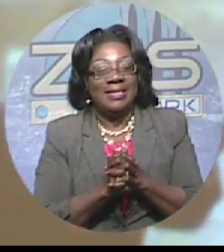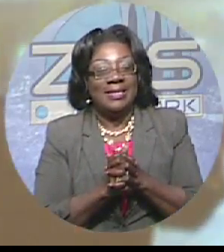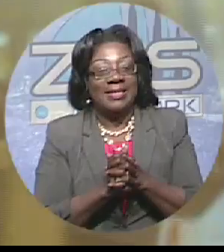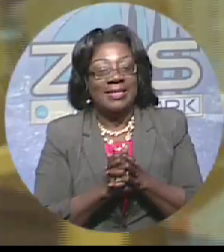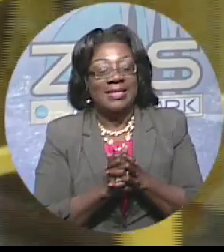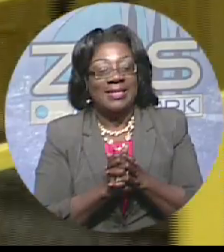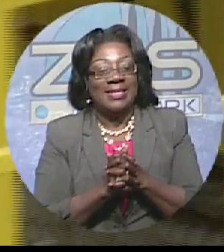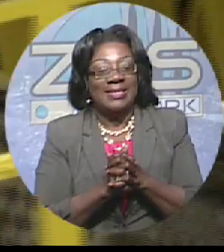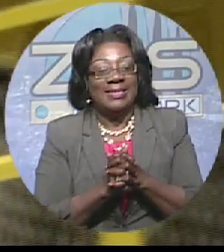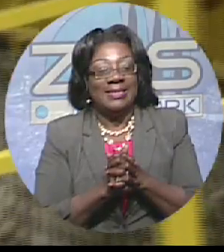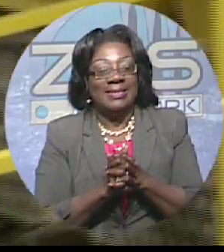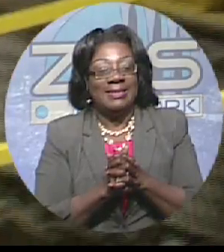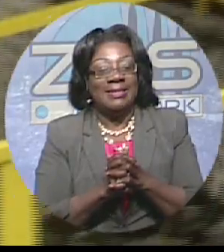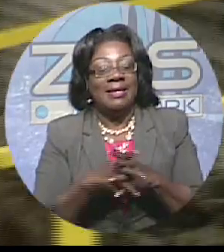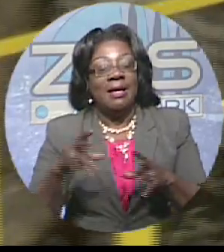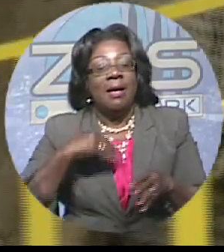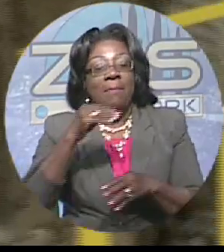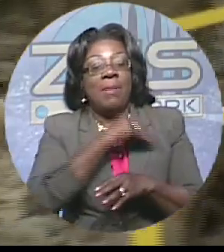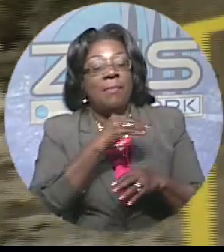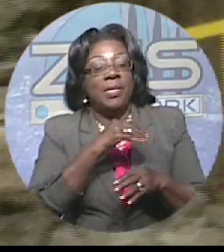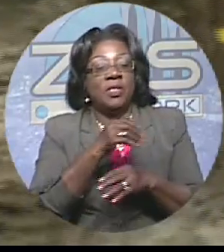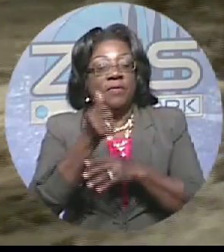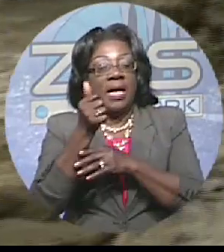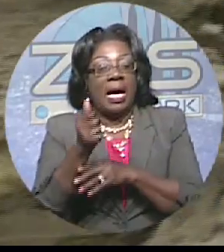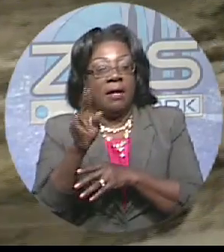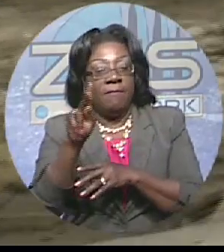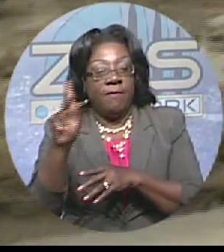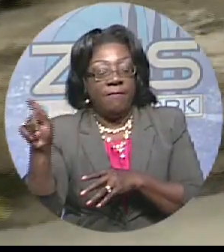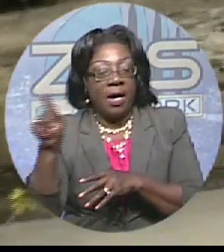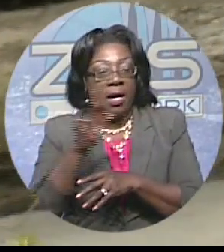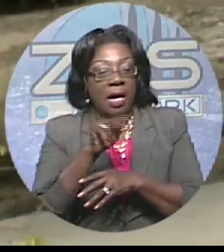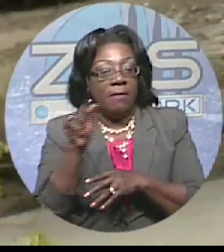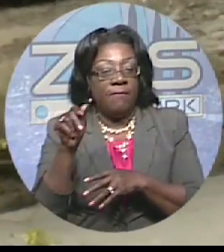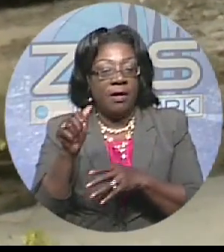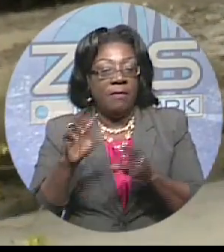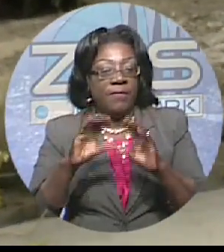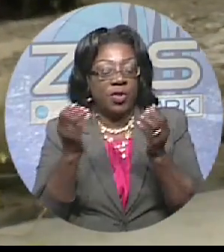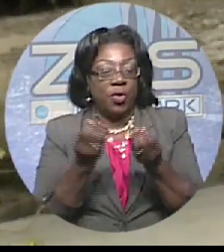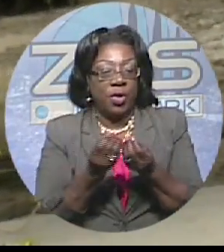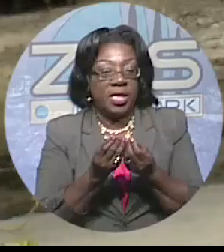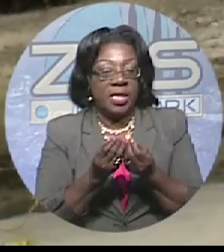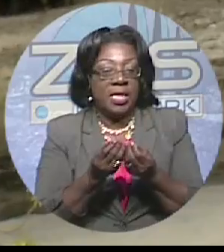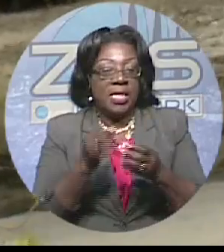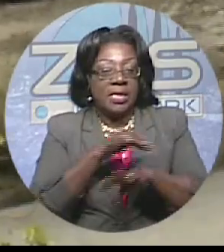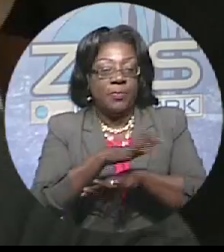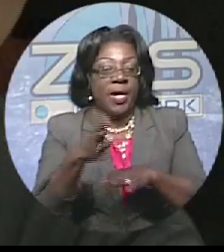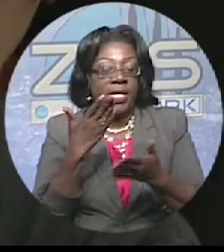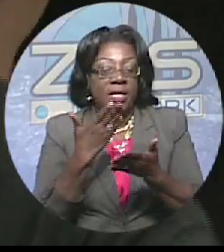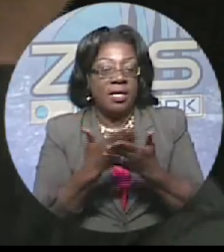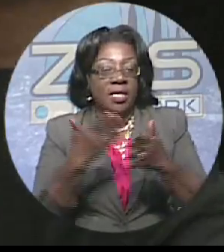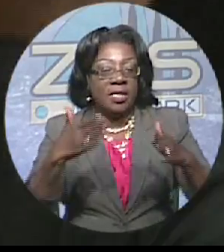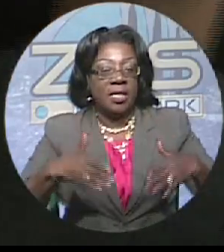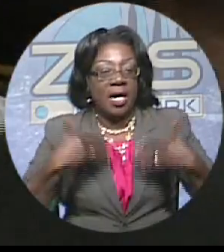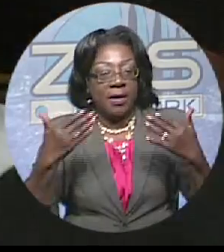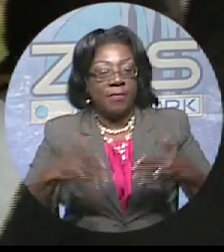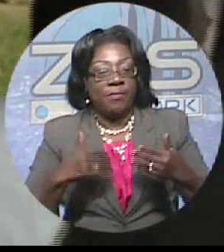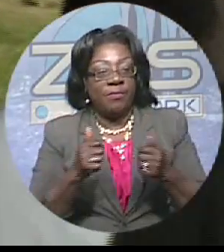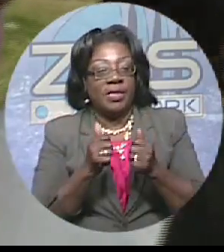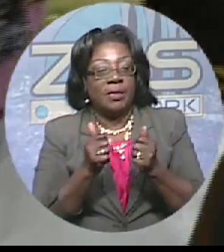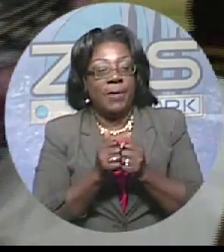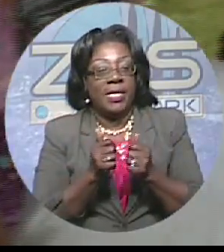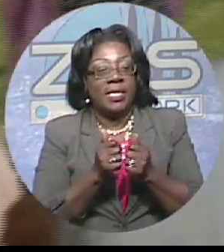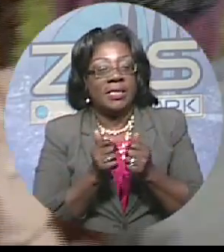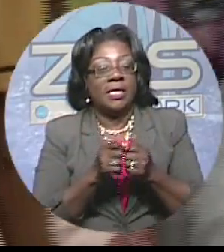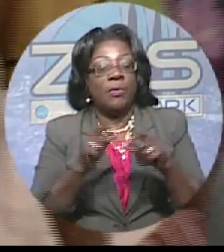News. Members of the Alpha Phi Alpha fraternity spreading good cheer by spending some quality time with the precious